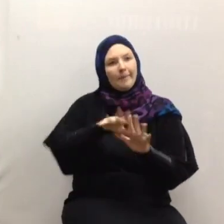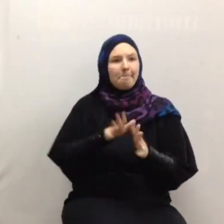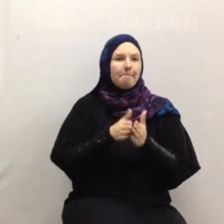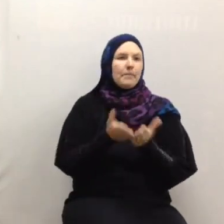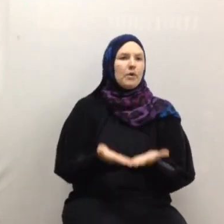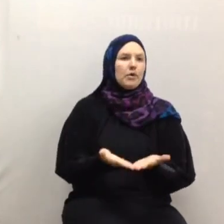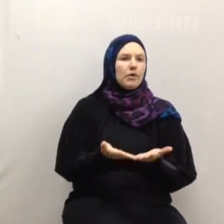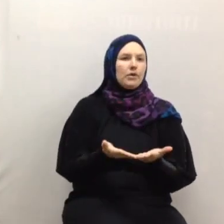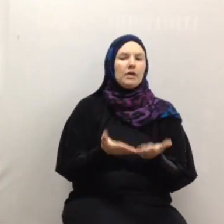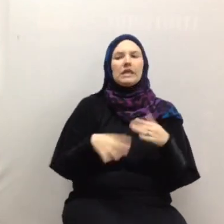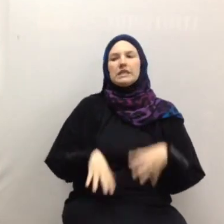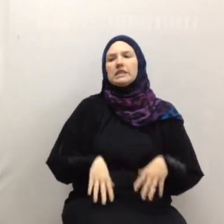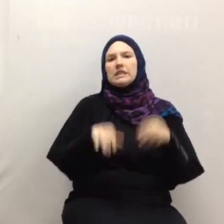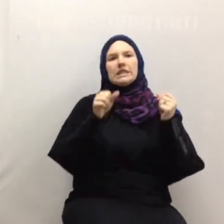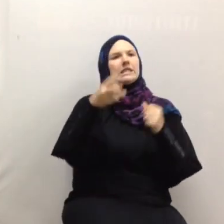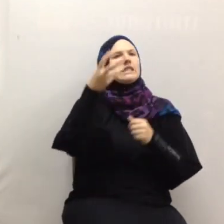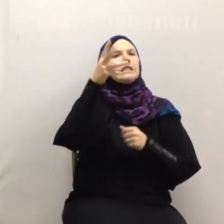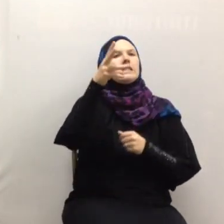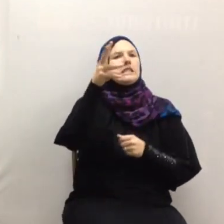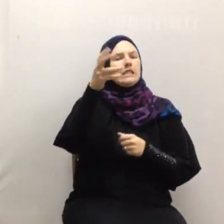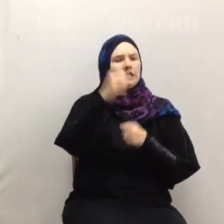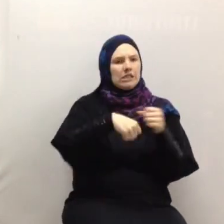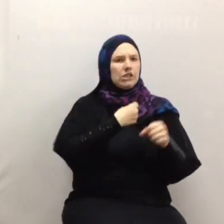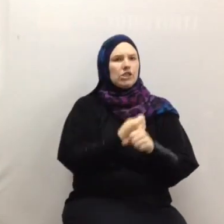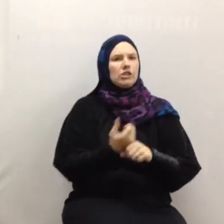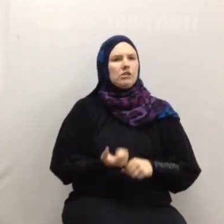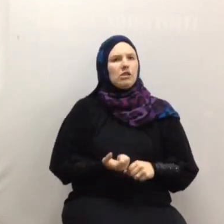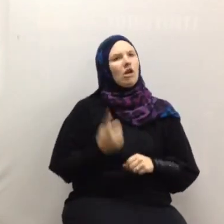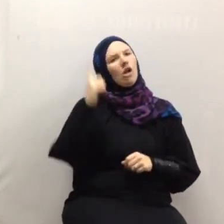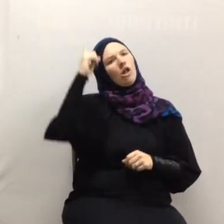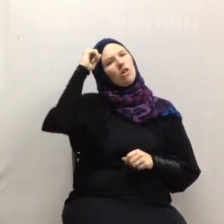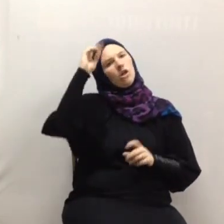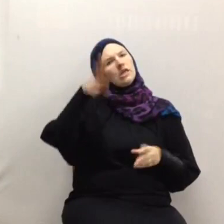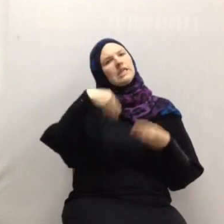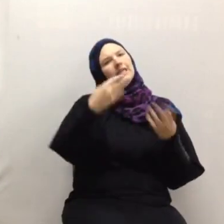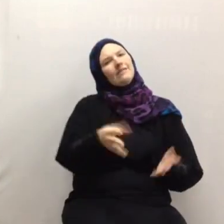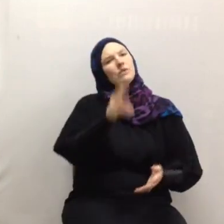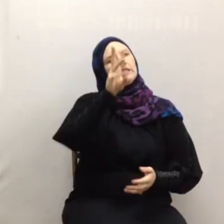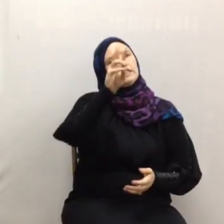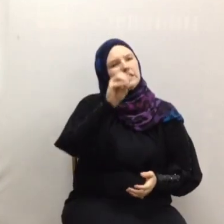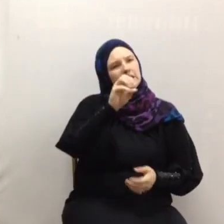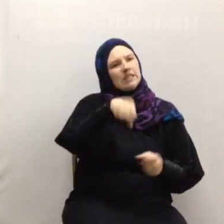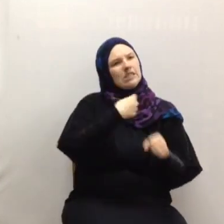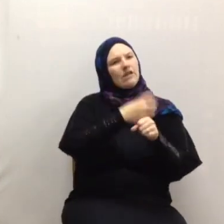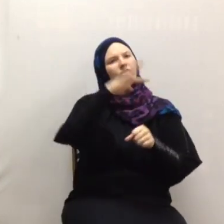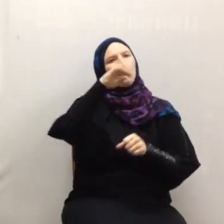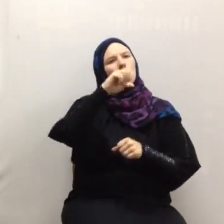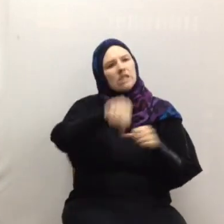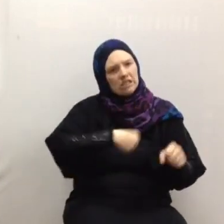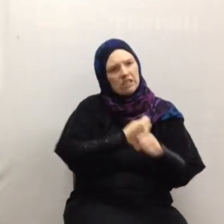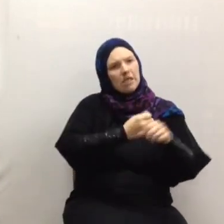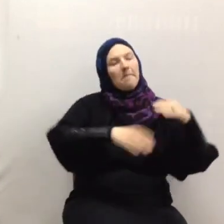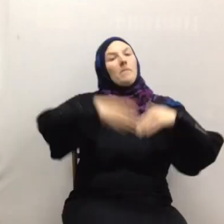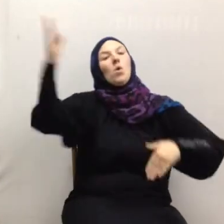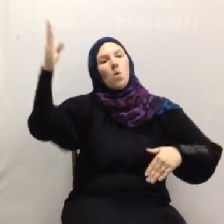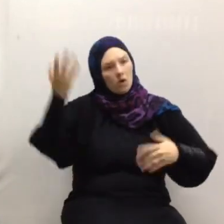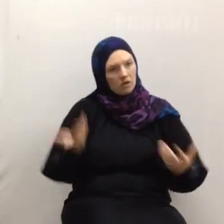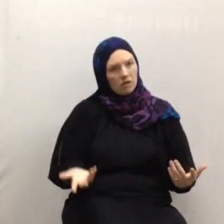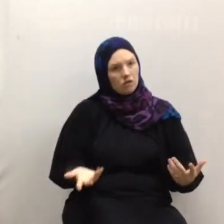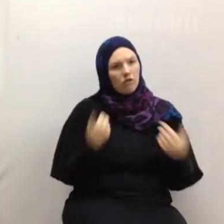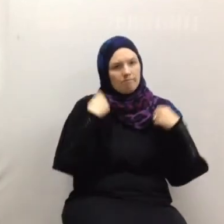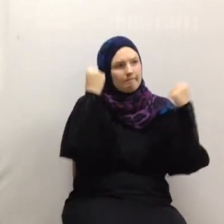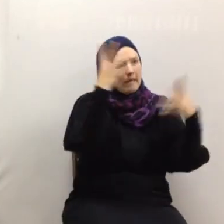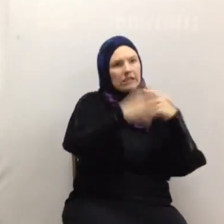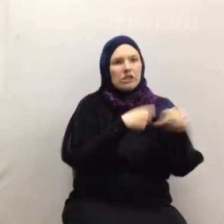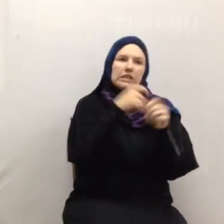you 16 years. Allah gives you 60 years, 40 years, and more to study the Quran before you